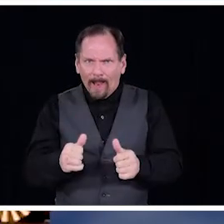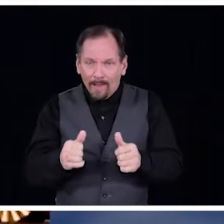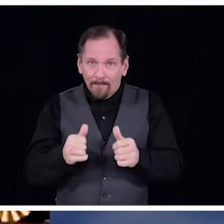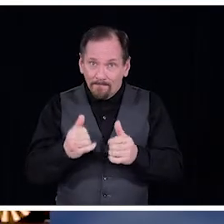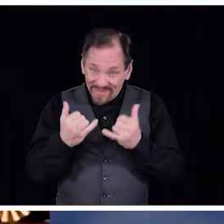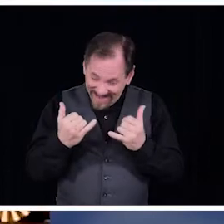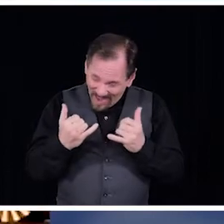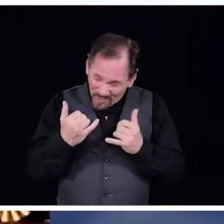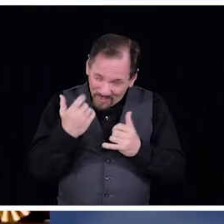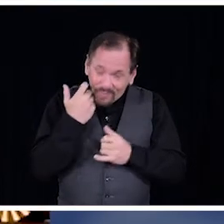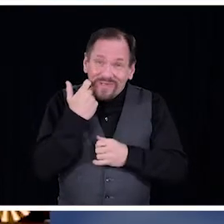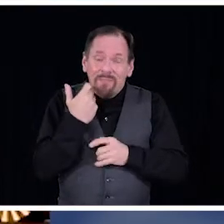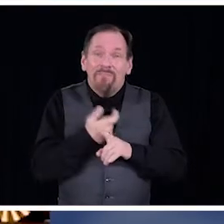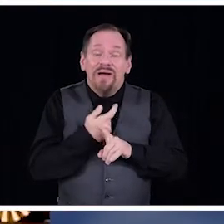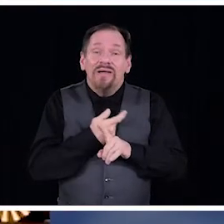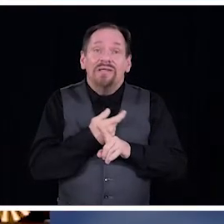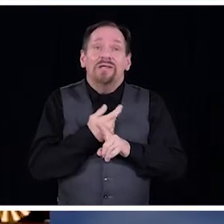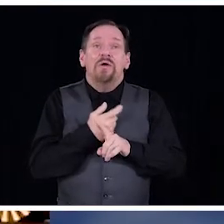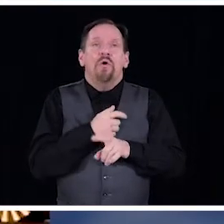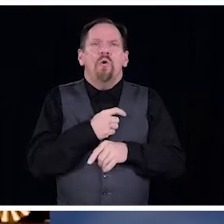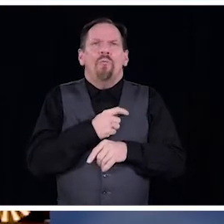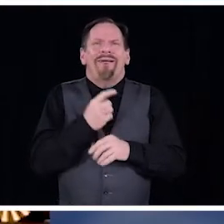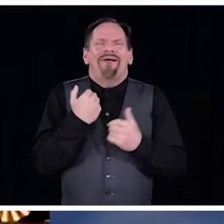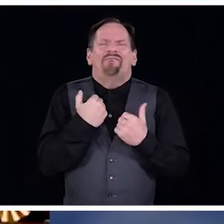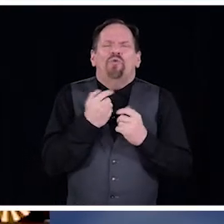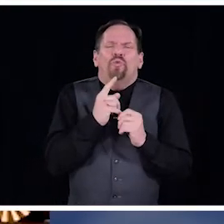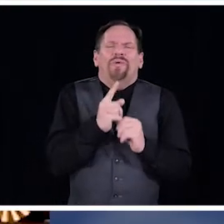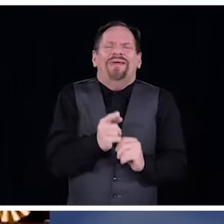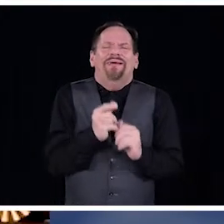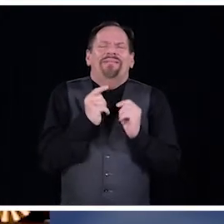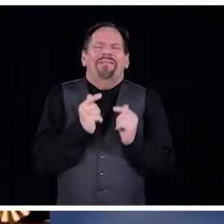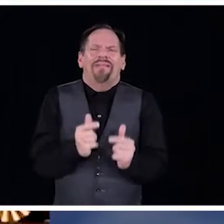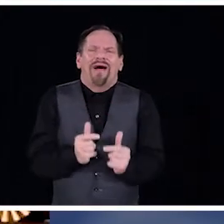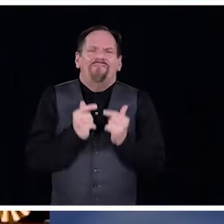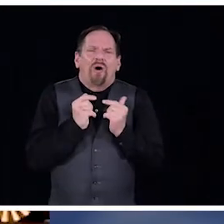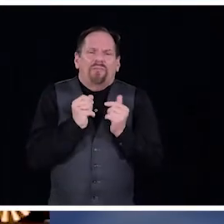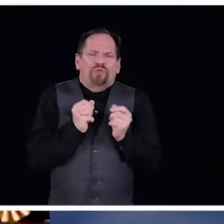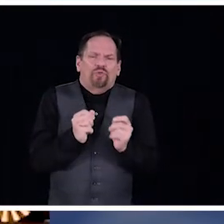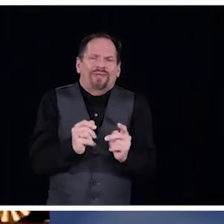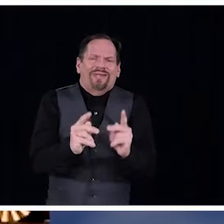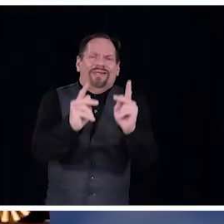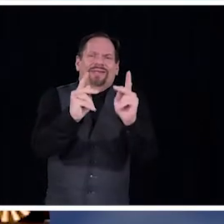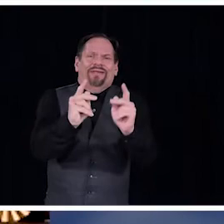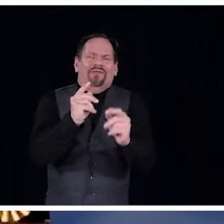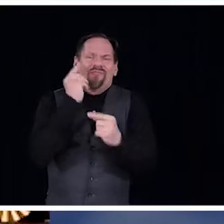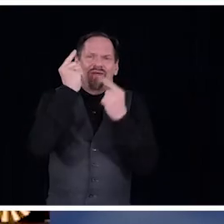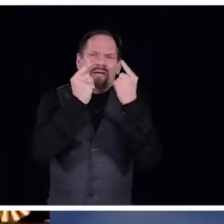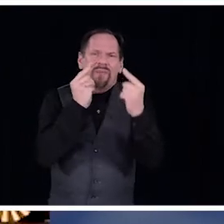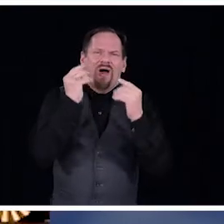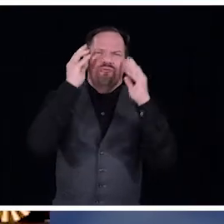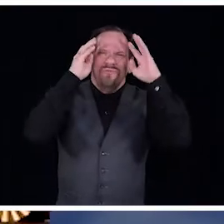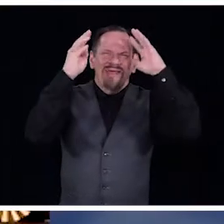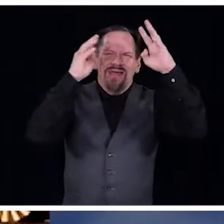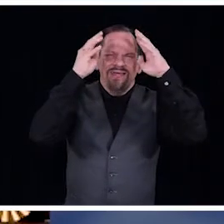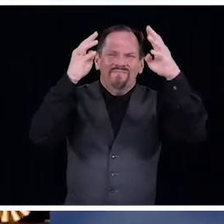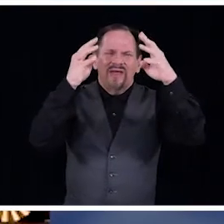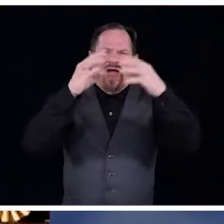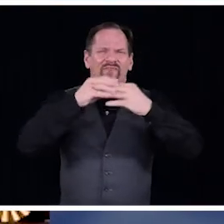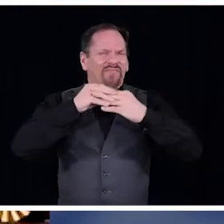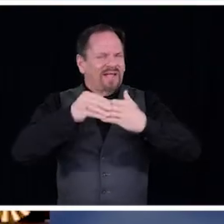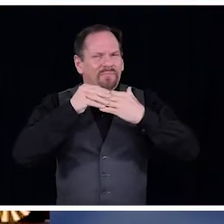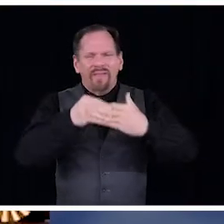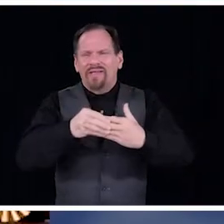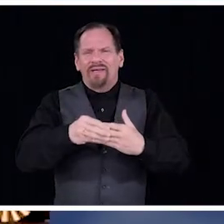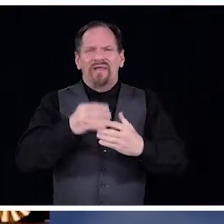months have given us an opportunity, a real life opportunity, to apply that flexibility and creativity to finding new ways to